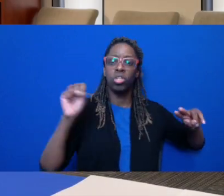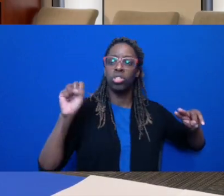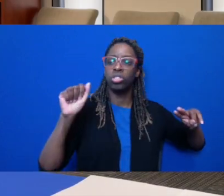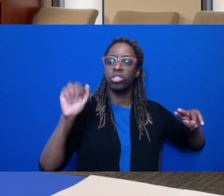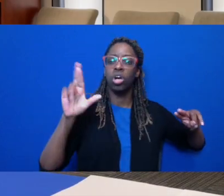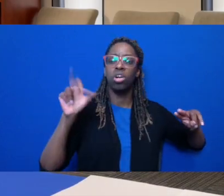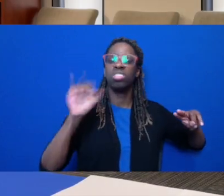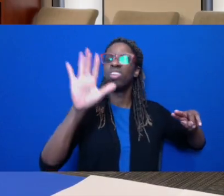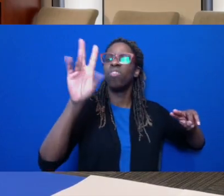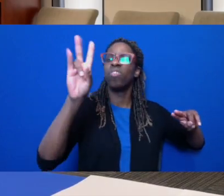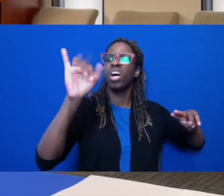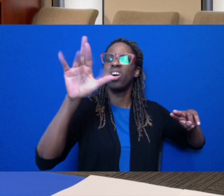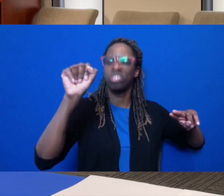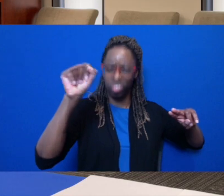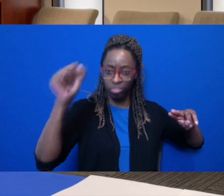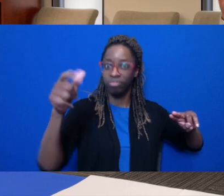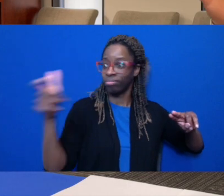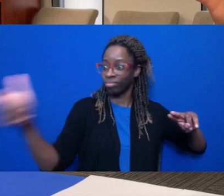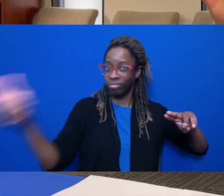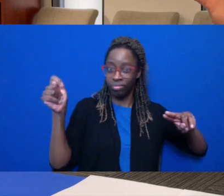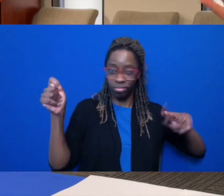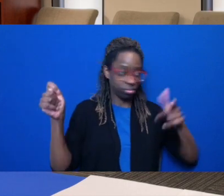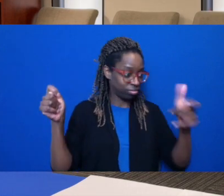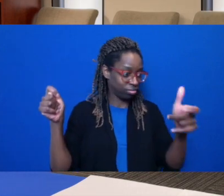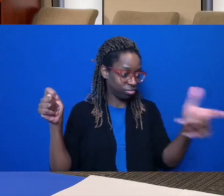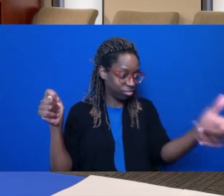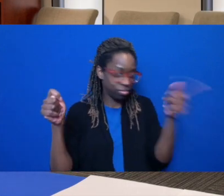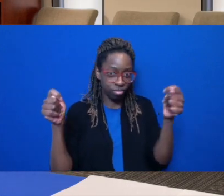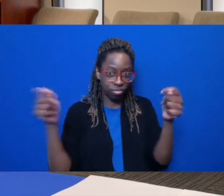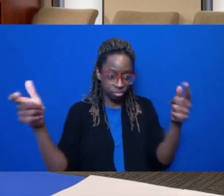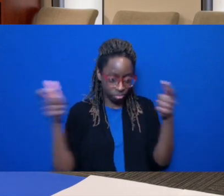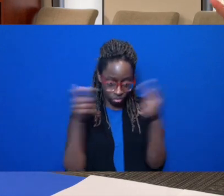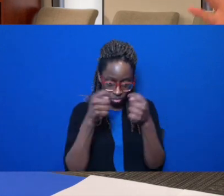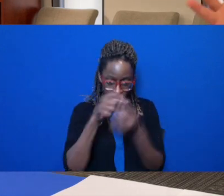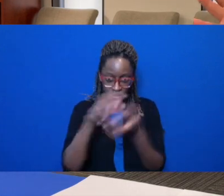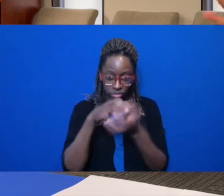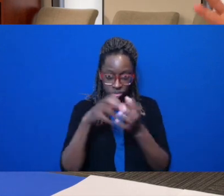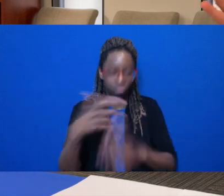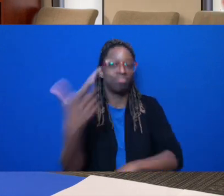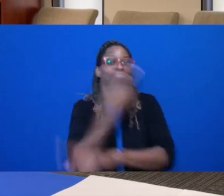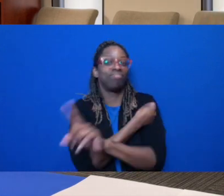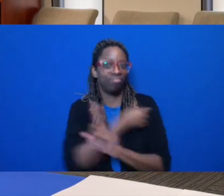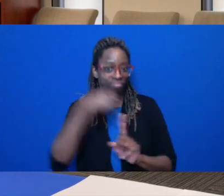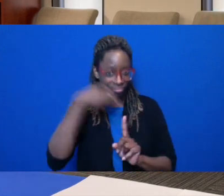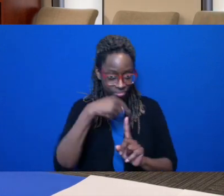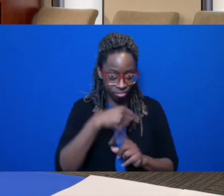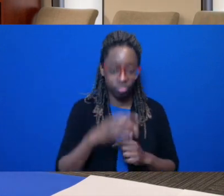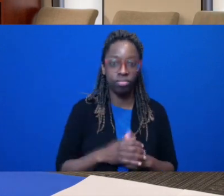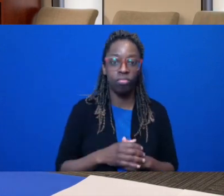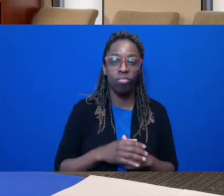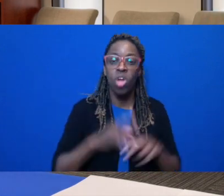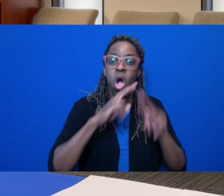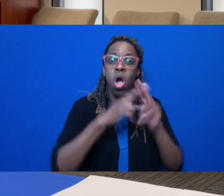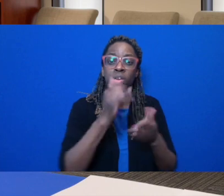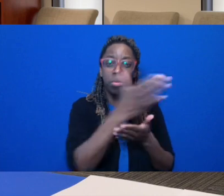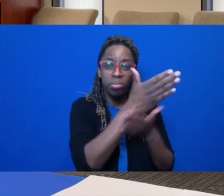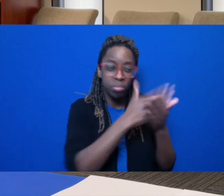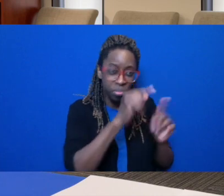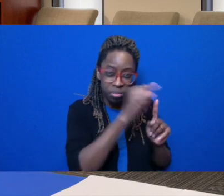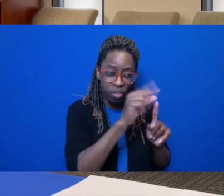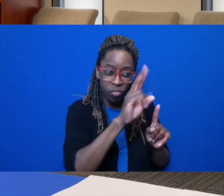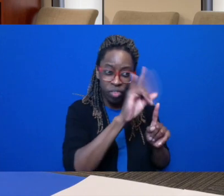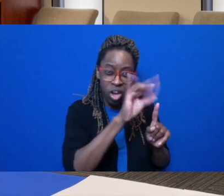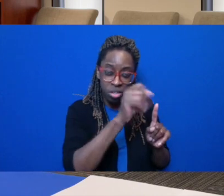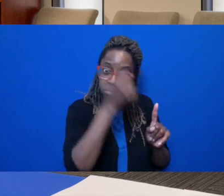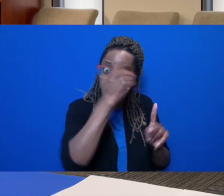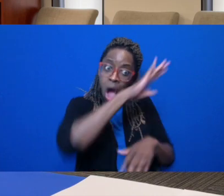small piece of the virus. It's not the whole virus. It's not even all the genetic material. It's just a little subset of that